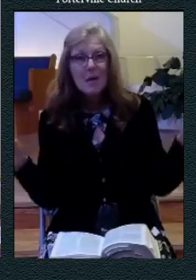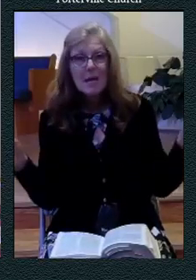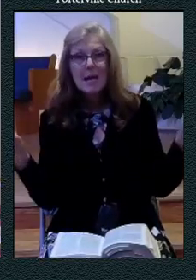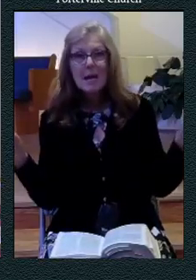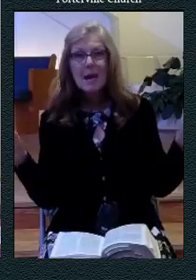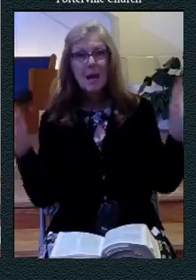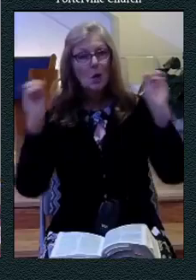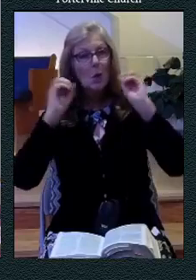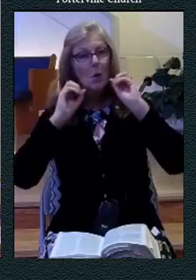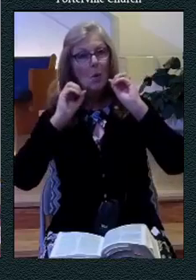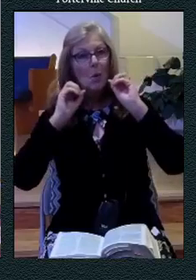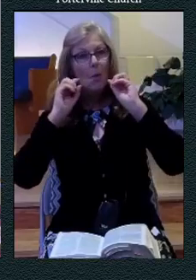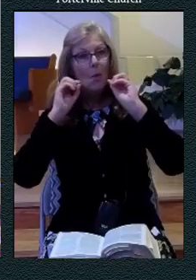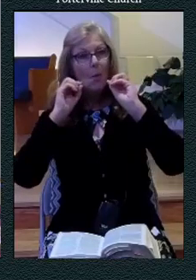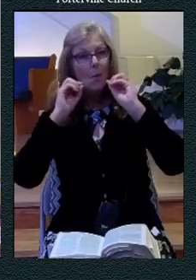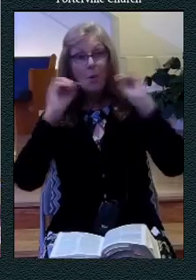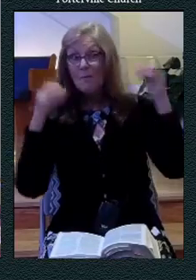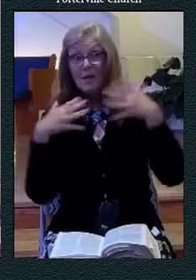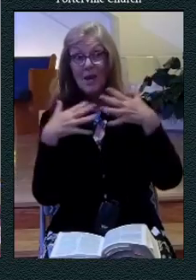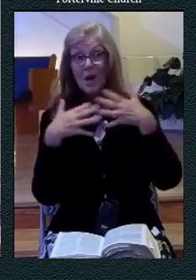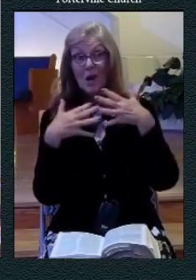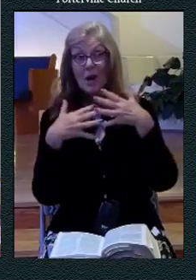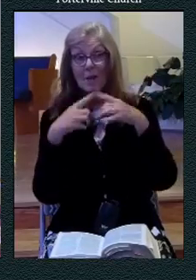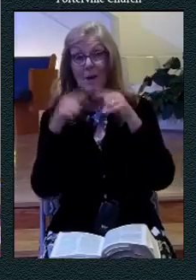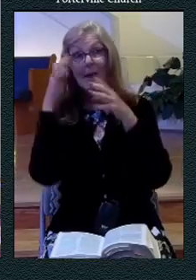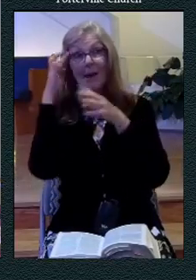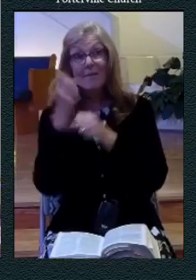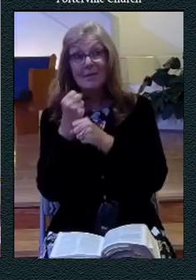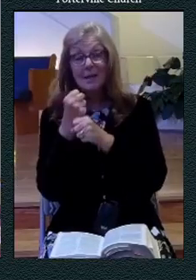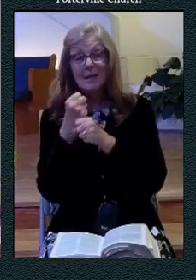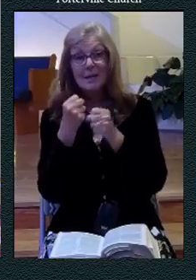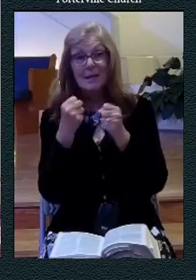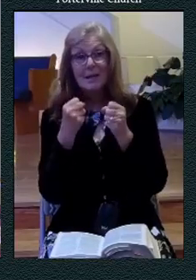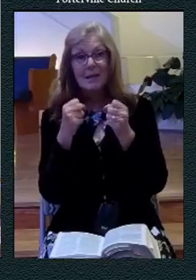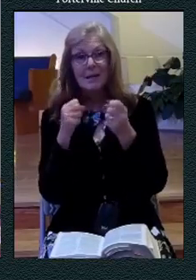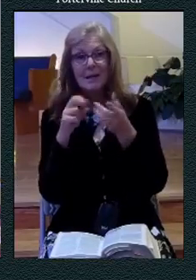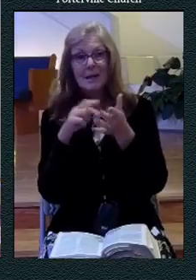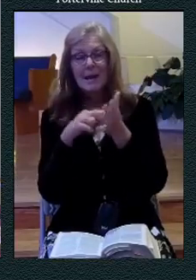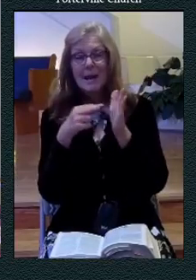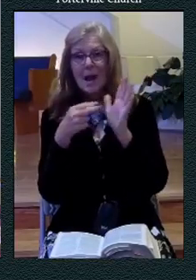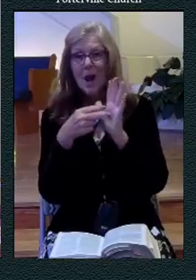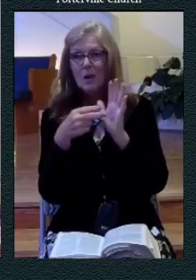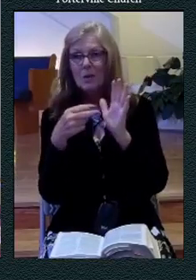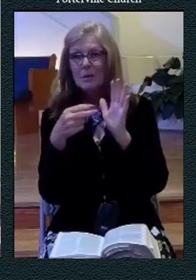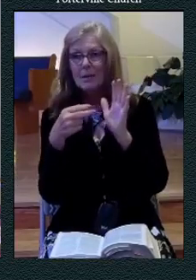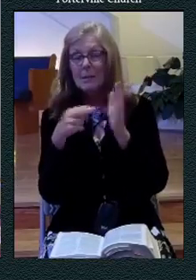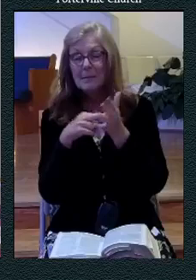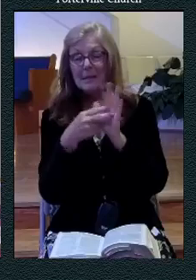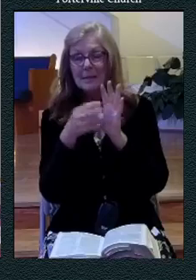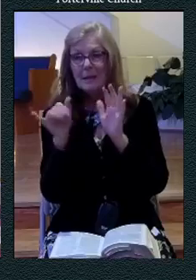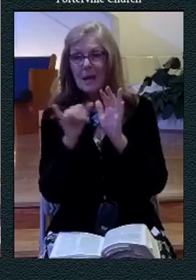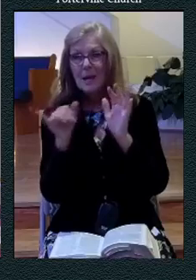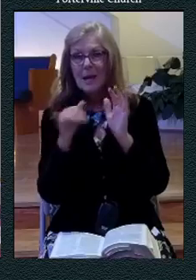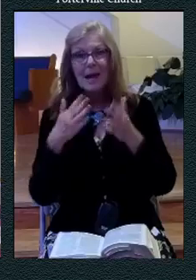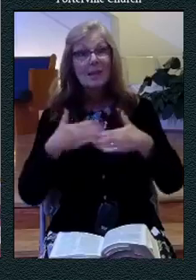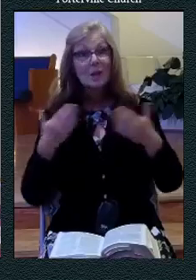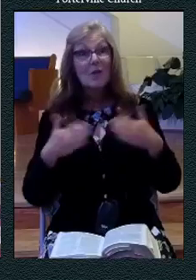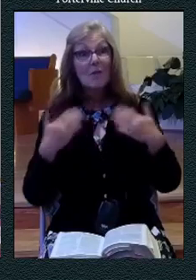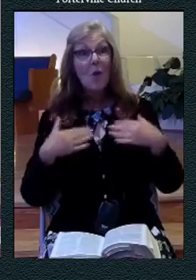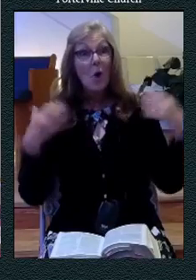confidence. Well, we're not done yet. It also means cheerful courage. Cheerful courage.